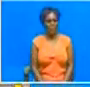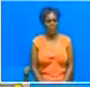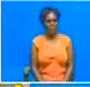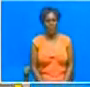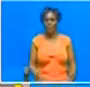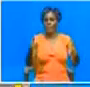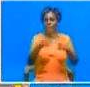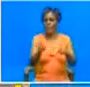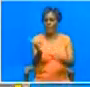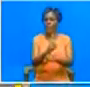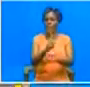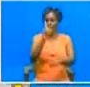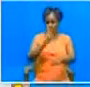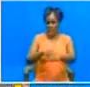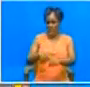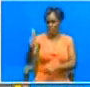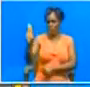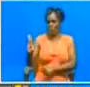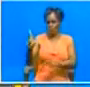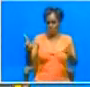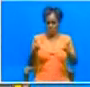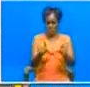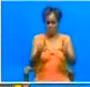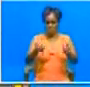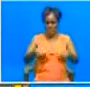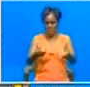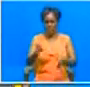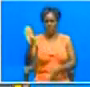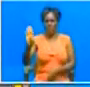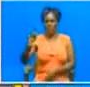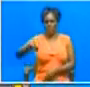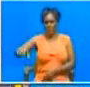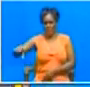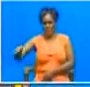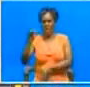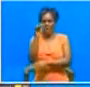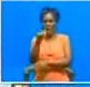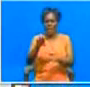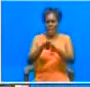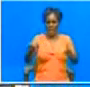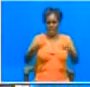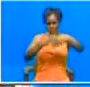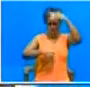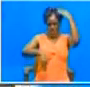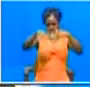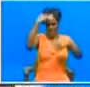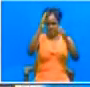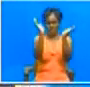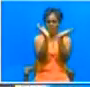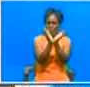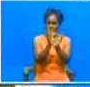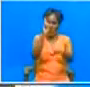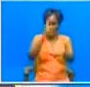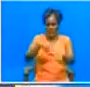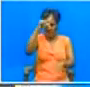It all started when President Uhuru Kenyatta issued a title deed to Bomet County in response to requests for land for a university college. While the